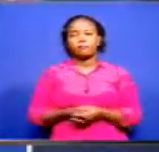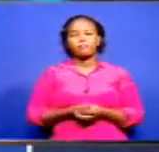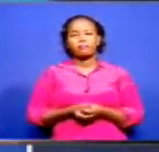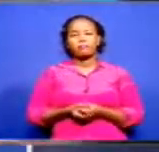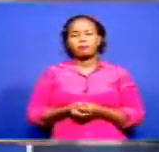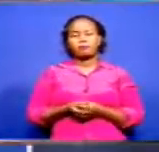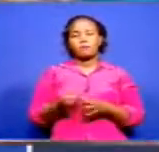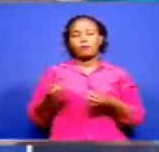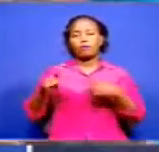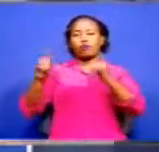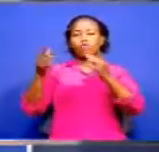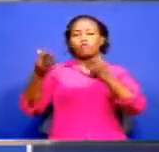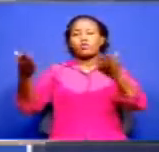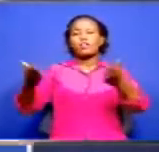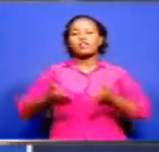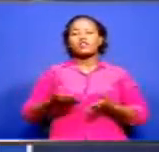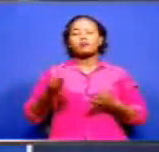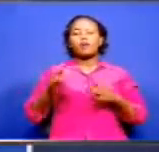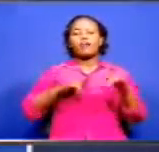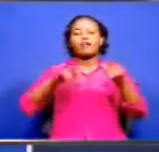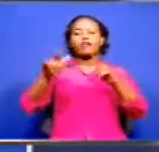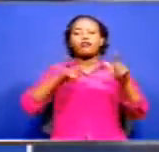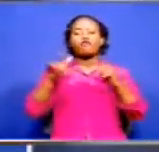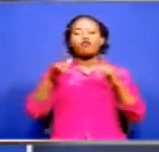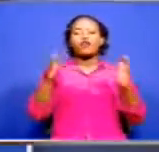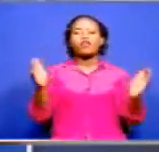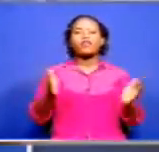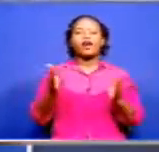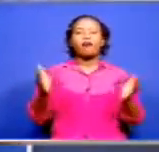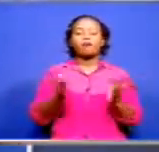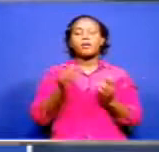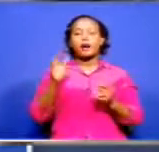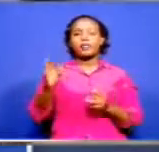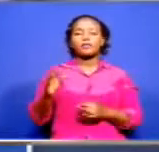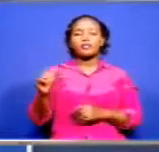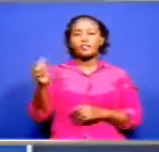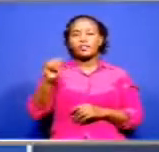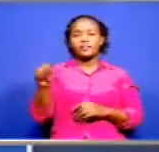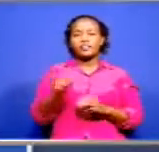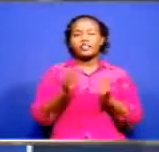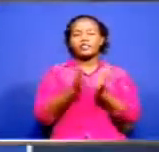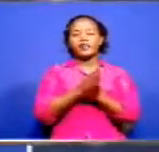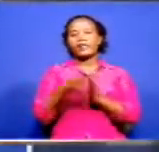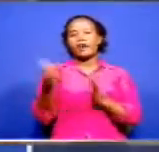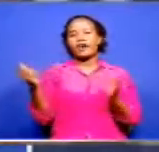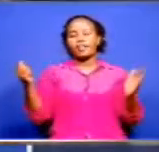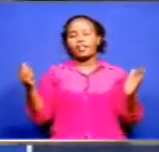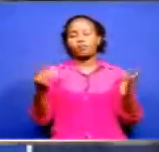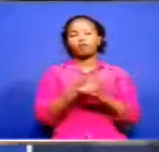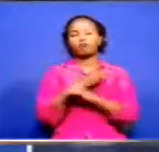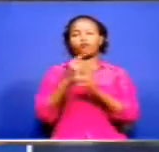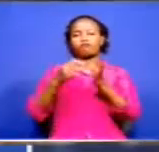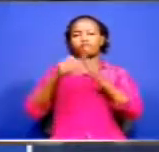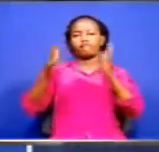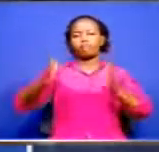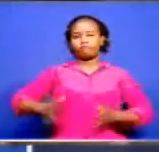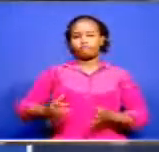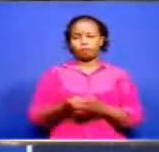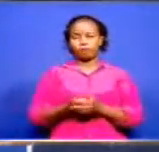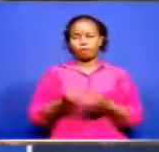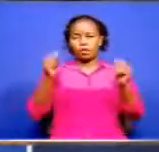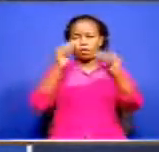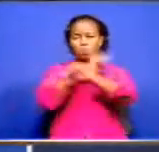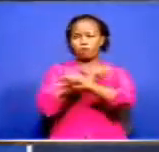She was received by Foreign Affairs Cabinet Secretary Rachel Omamu and other dignitaries. Suluhu entourage